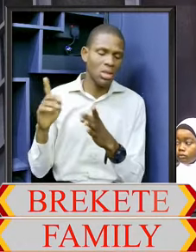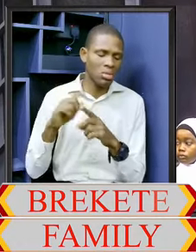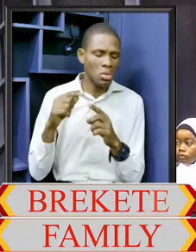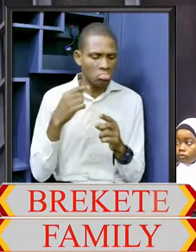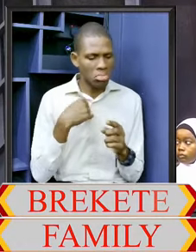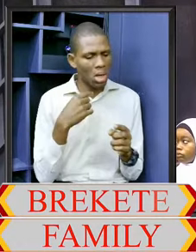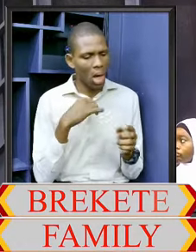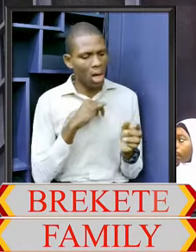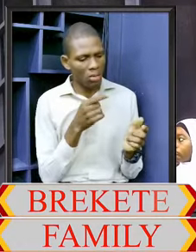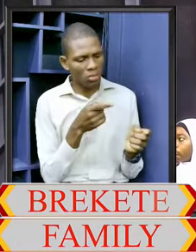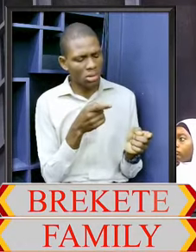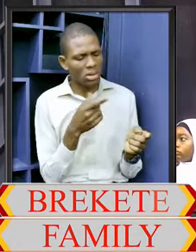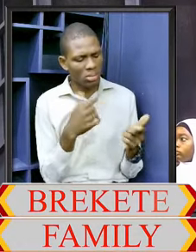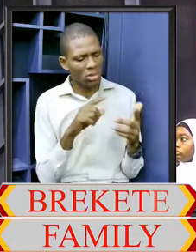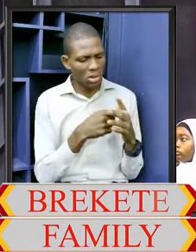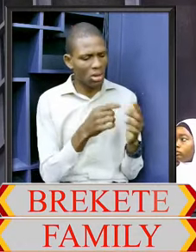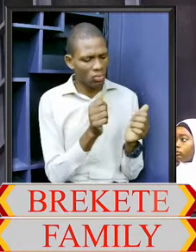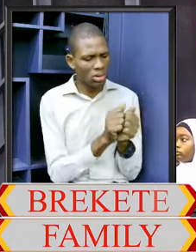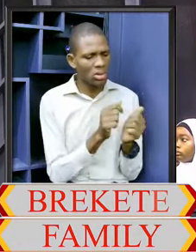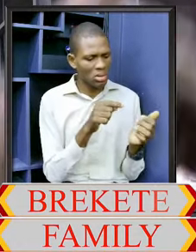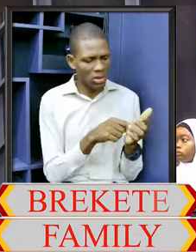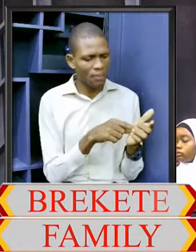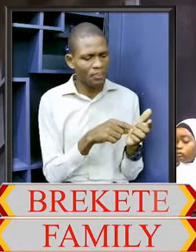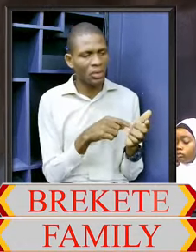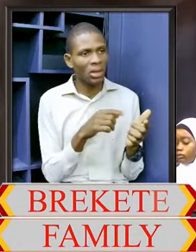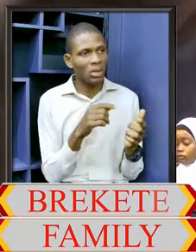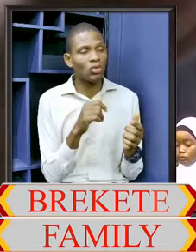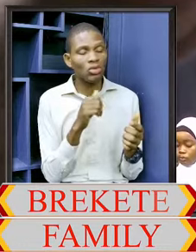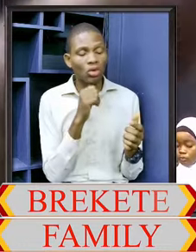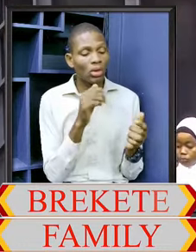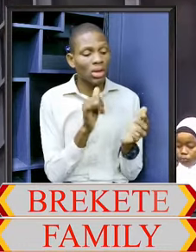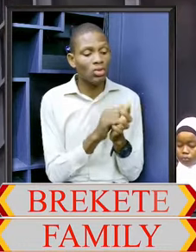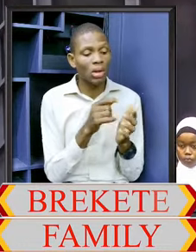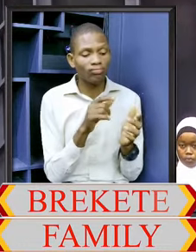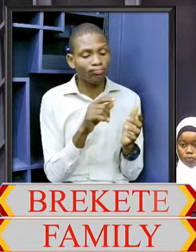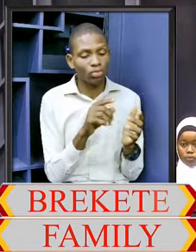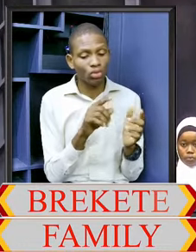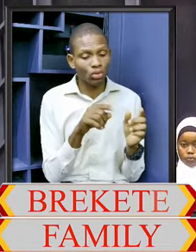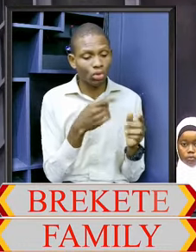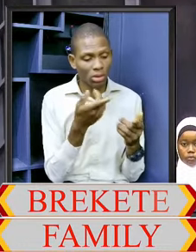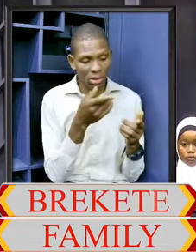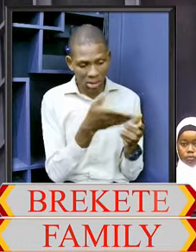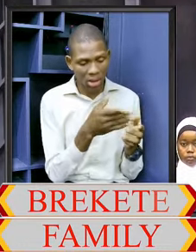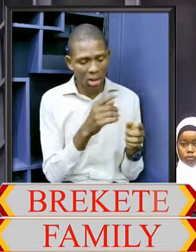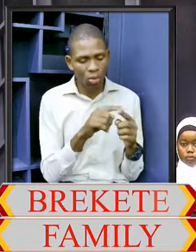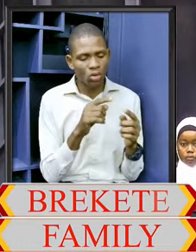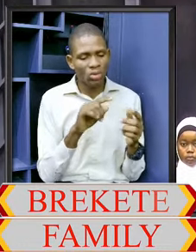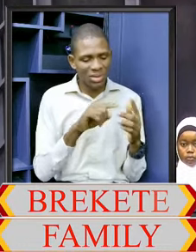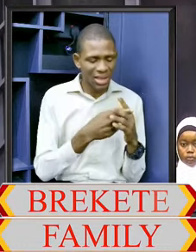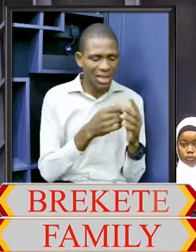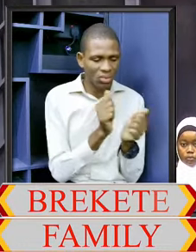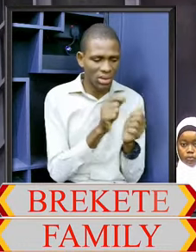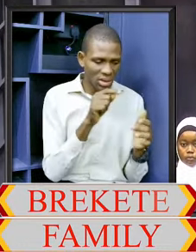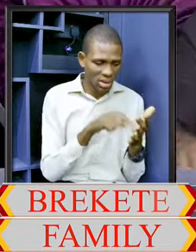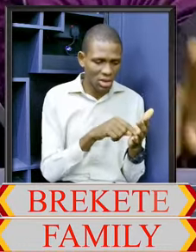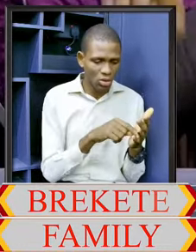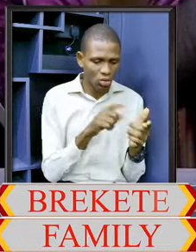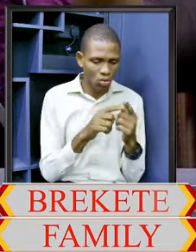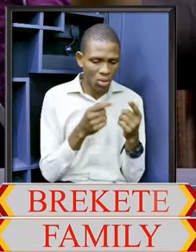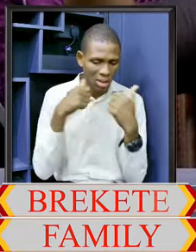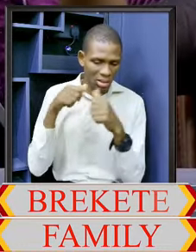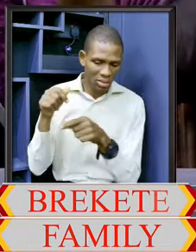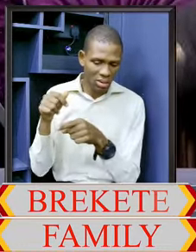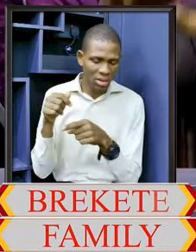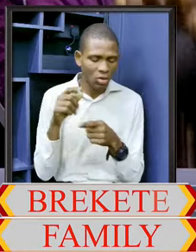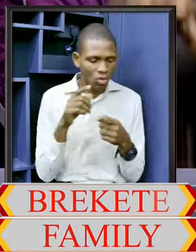get? What do I feel start with what do I get? I know saying that they go, but what do I feel start with what do I get? Then I start with this on my